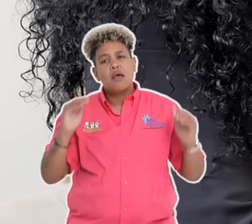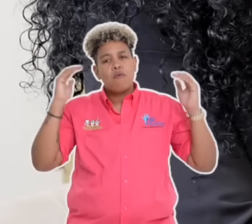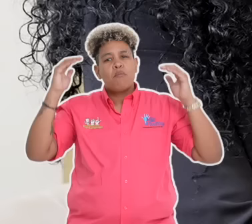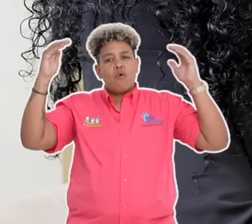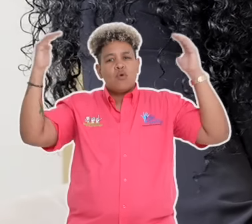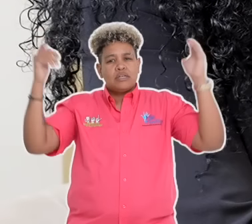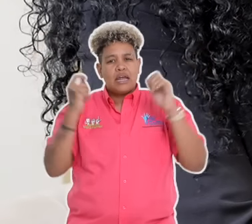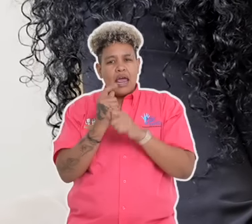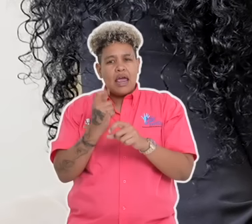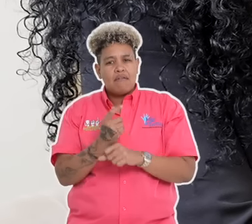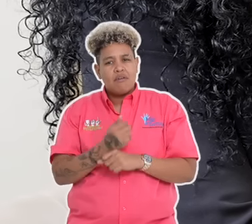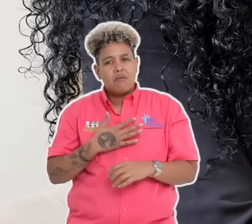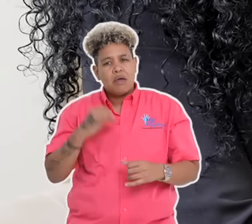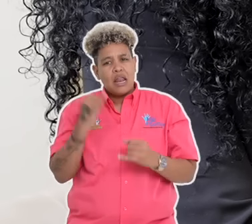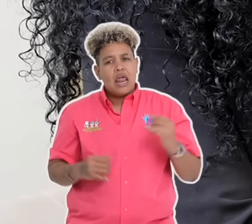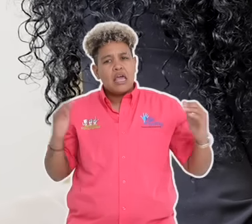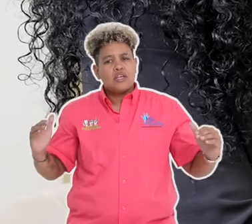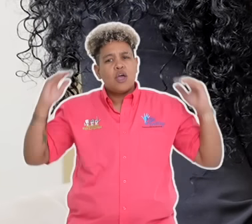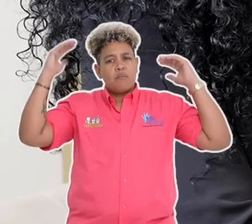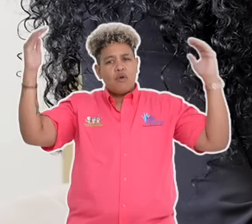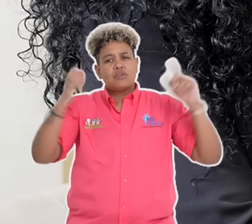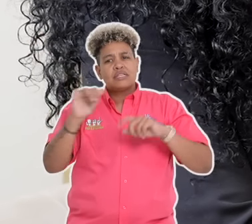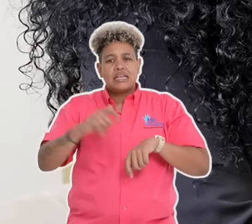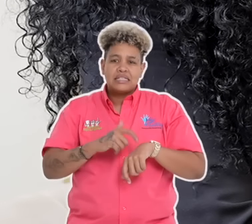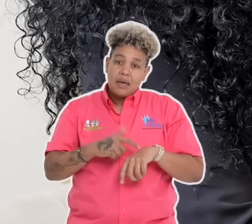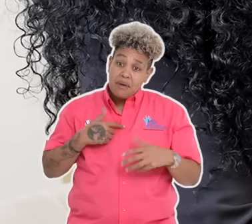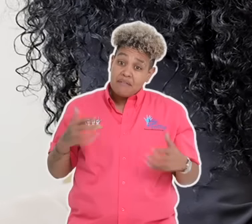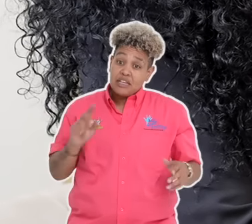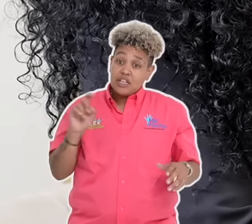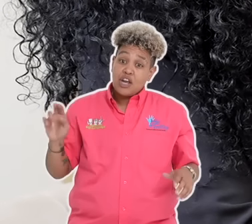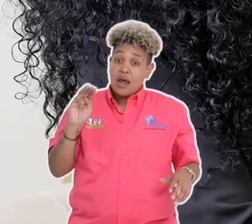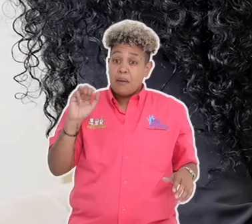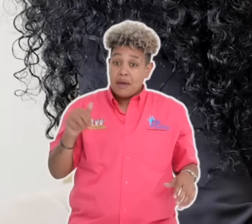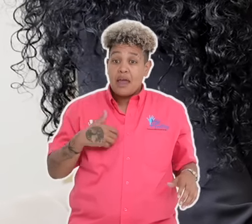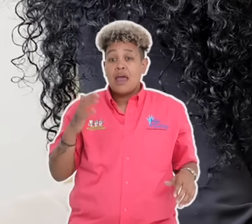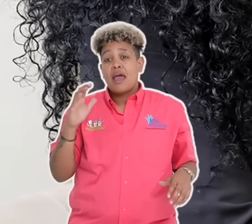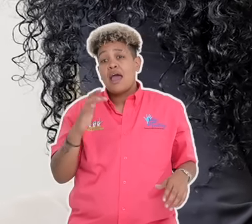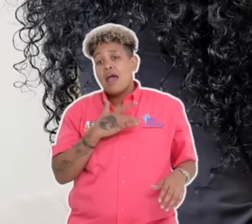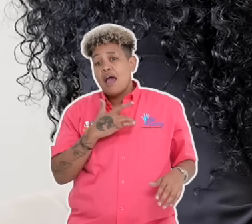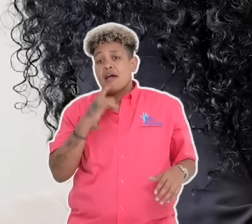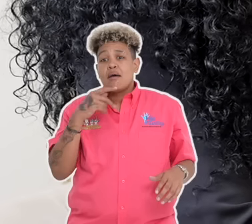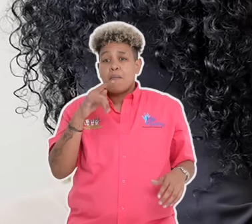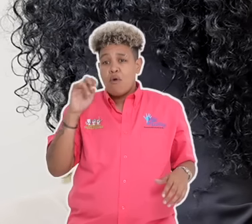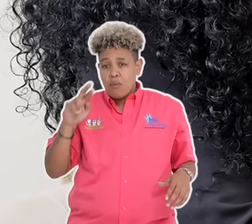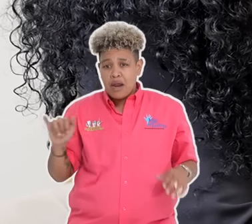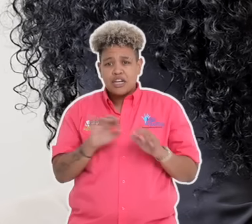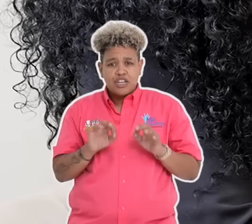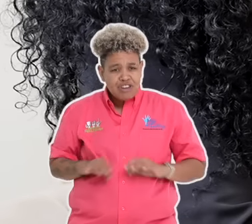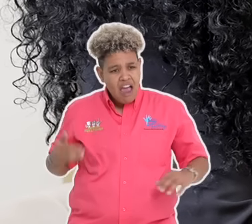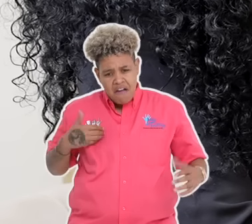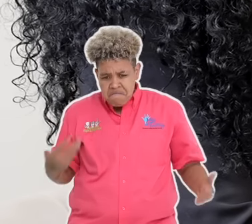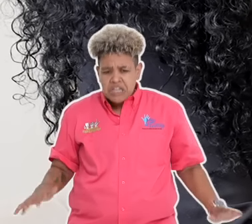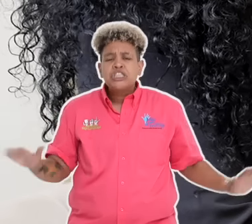pharmaceutical industry, and I got promoted every year. Wow. And my last promotion, at the time I was finishing my doctorate, I had my MBA and my cardiology and